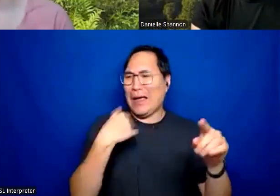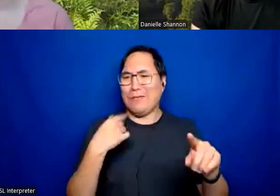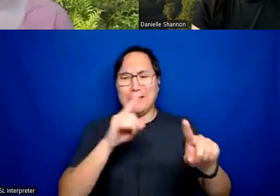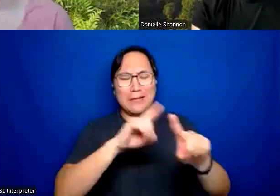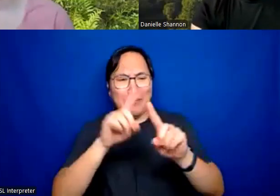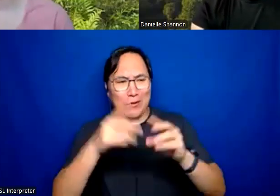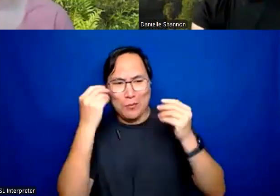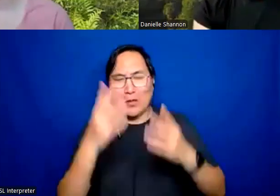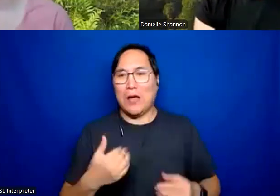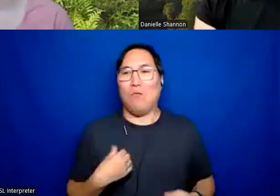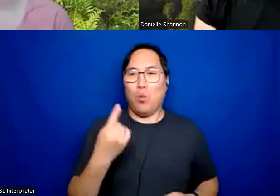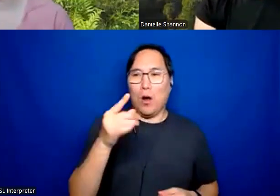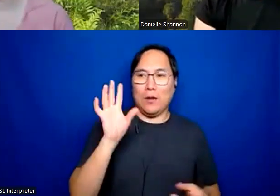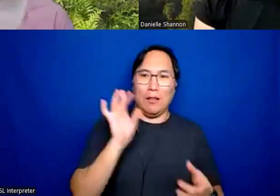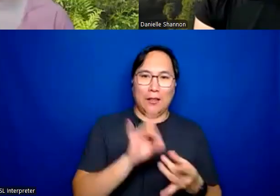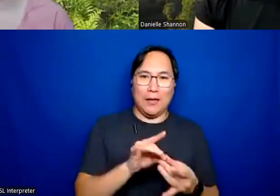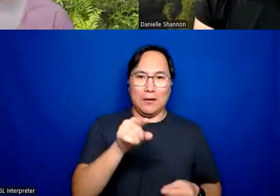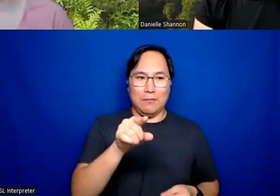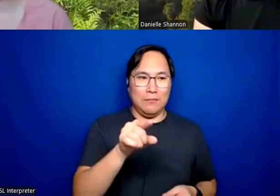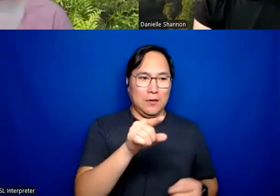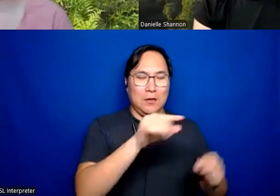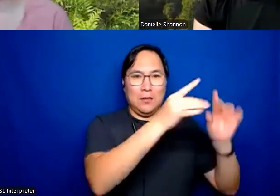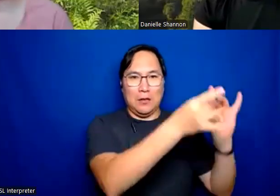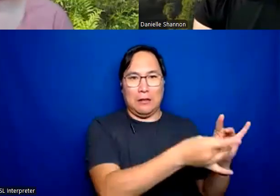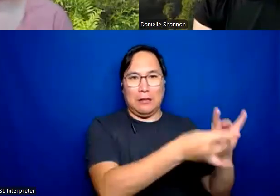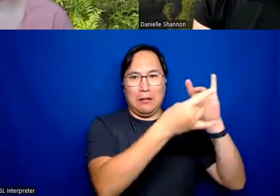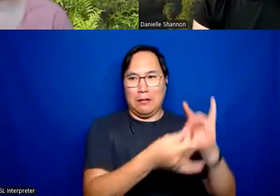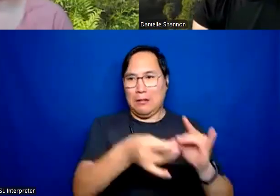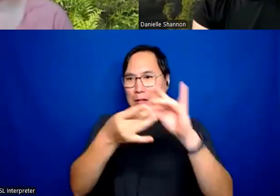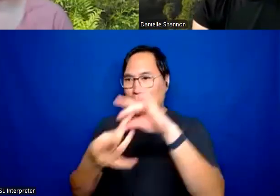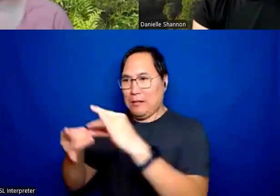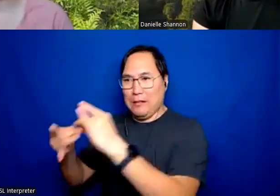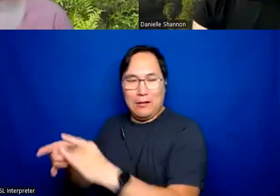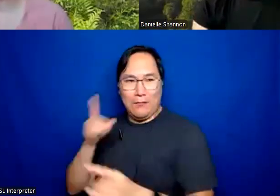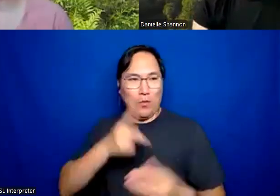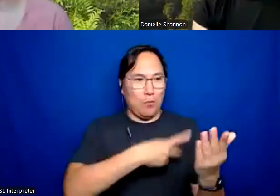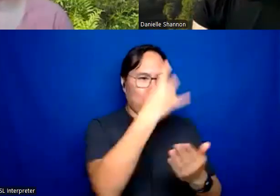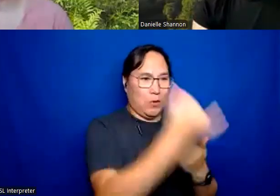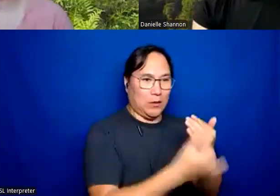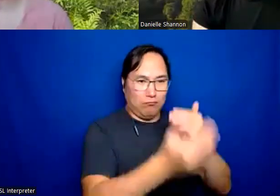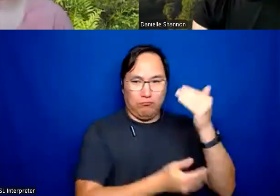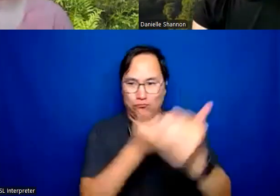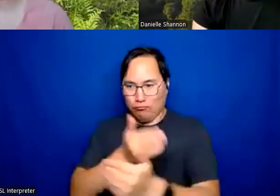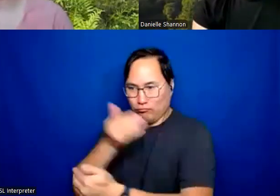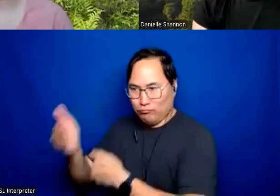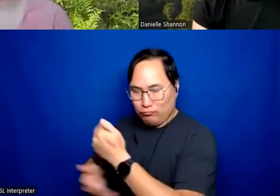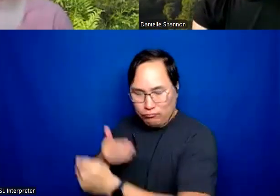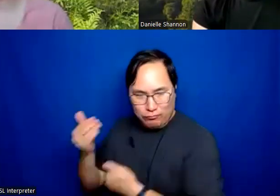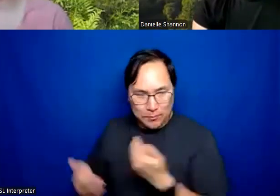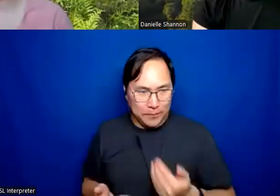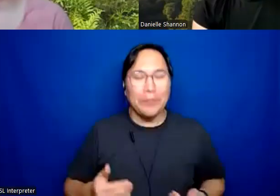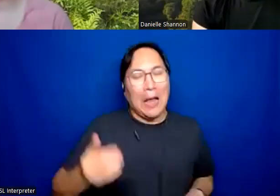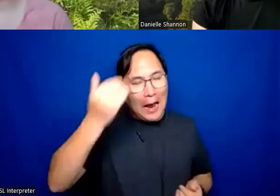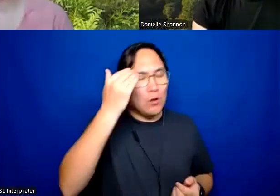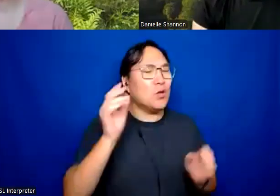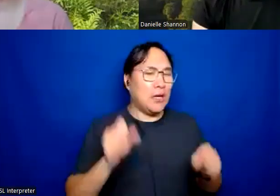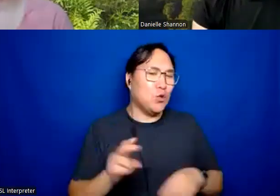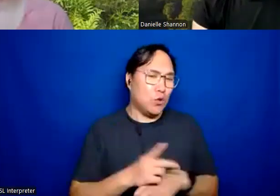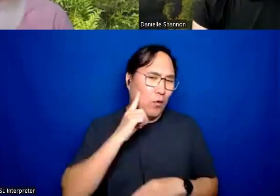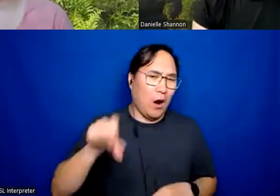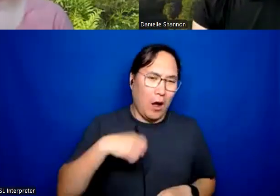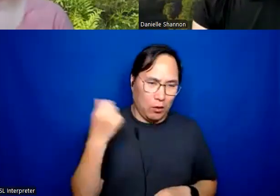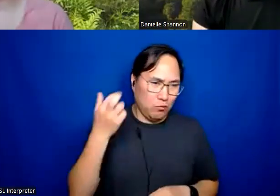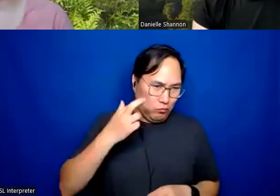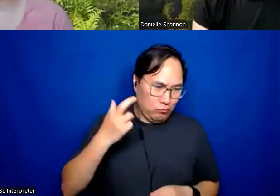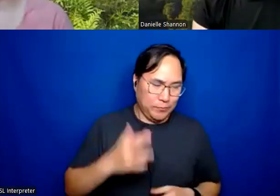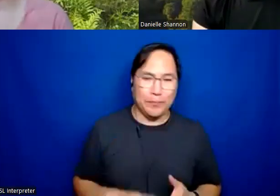a single link where you can tell the story of like a whole project, right? And I know that there's other uses for it as well, but